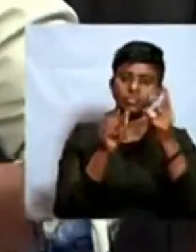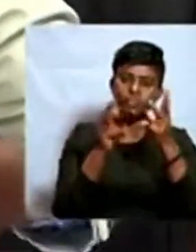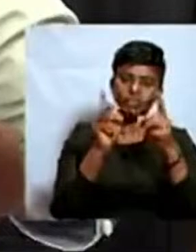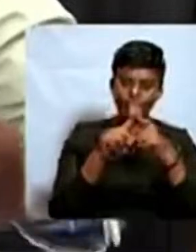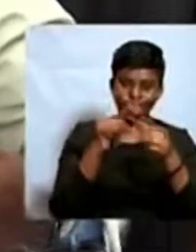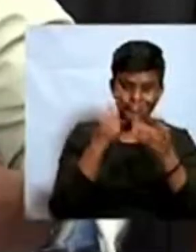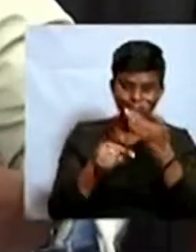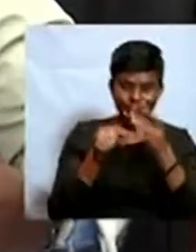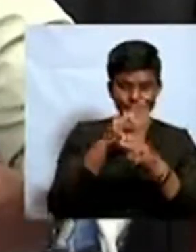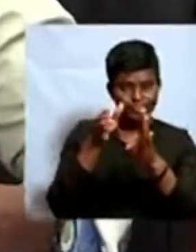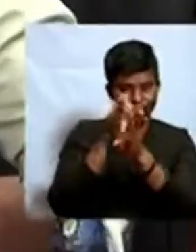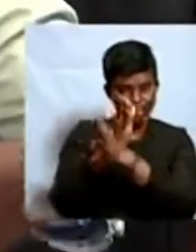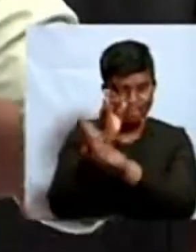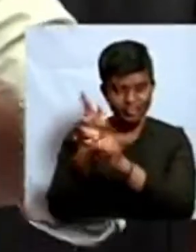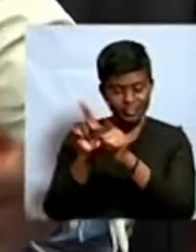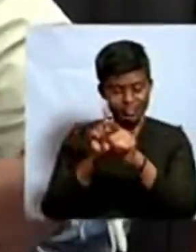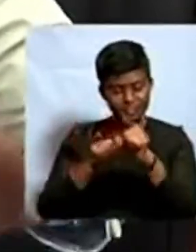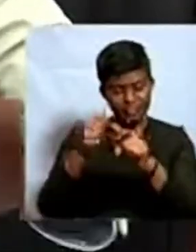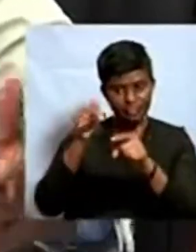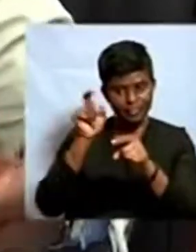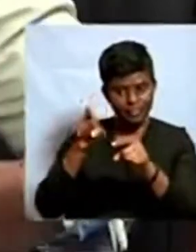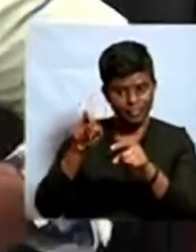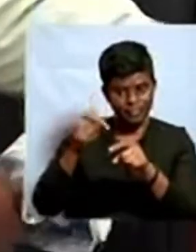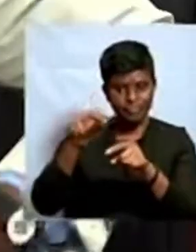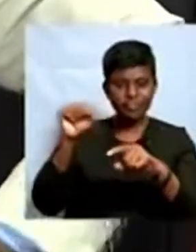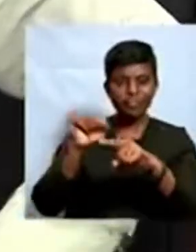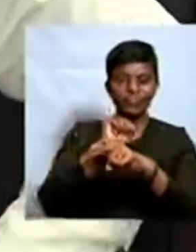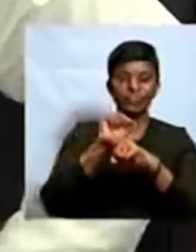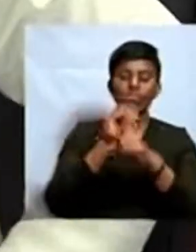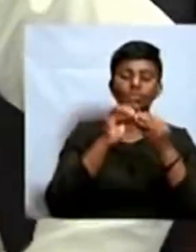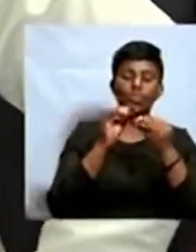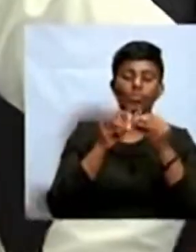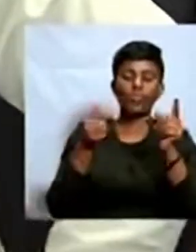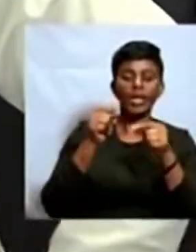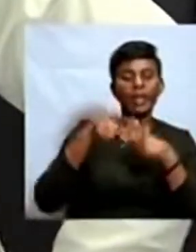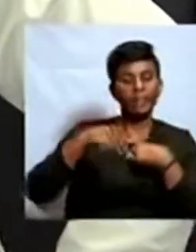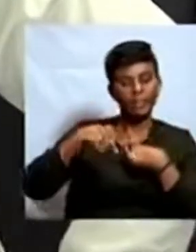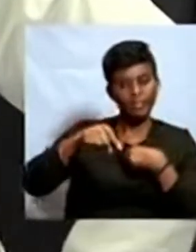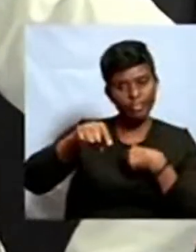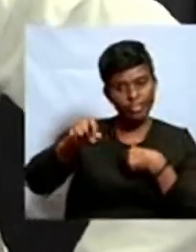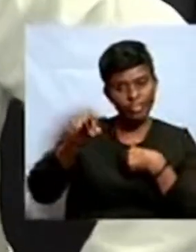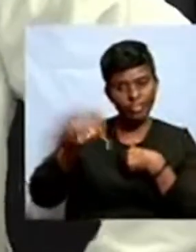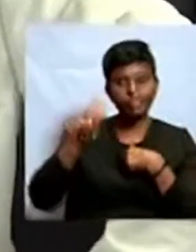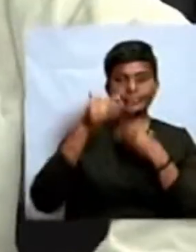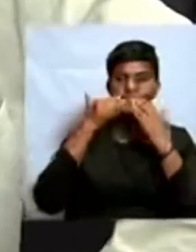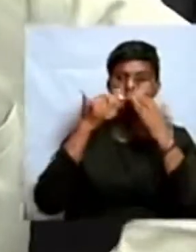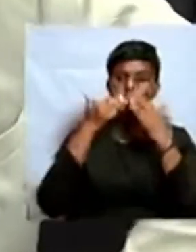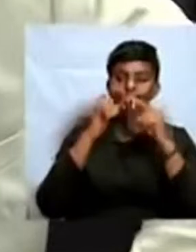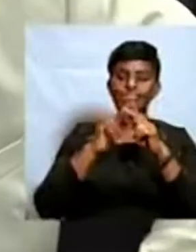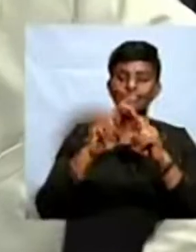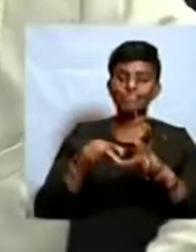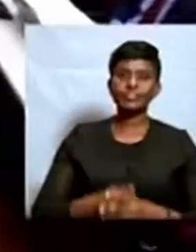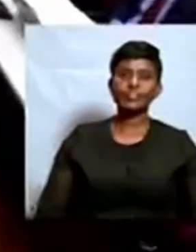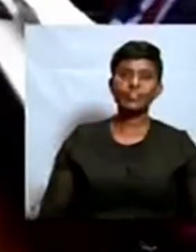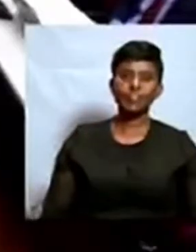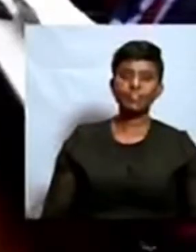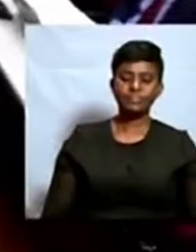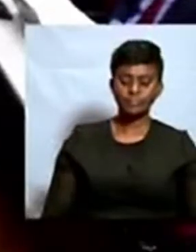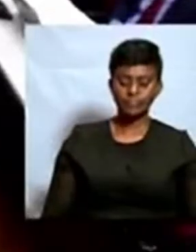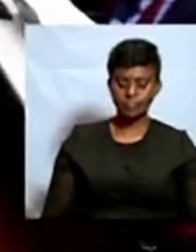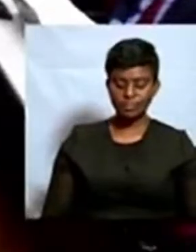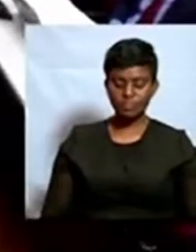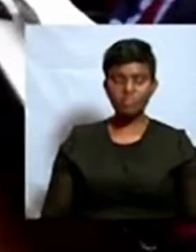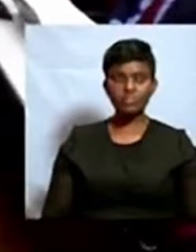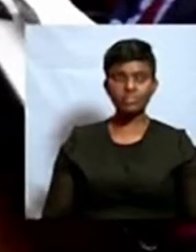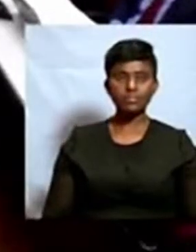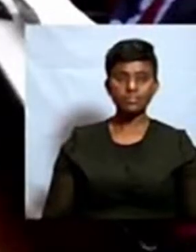it goes in that you need to be capacitated as you go on. Thank you, Chair. Thank you,